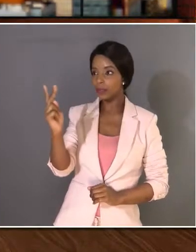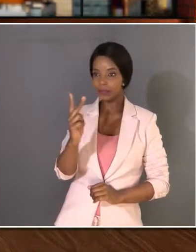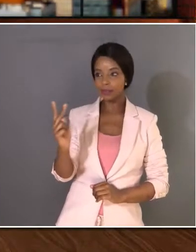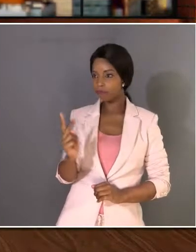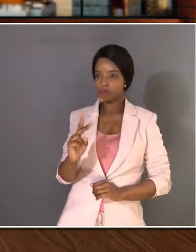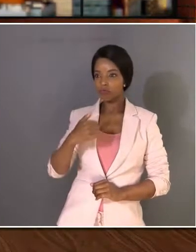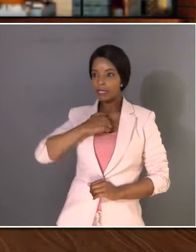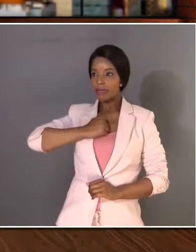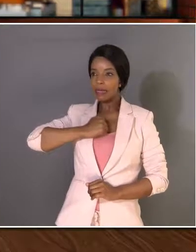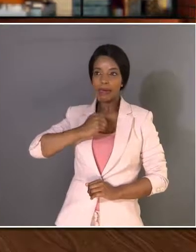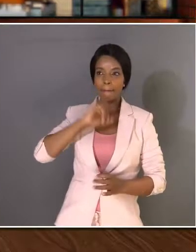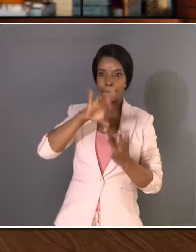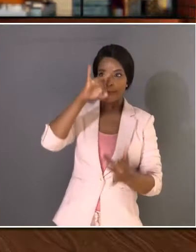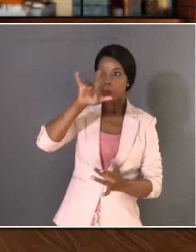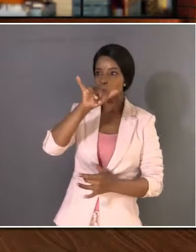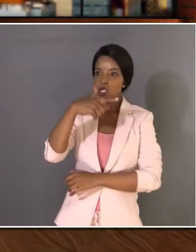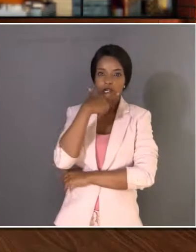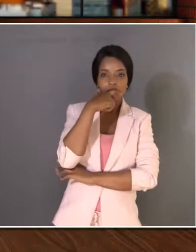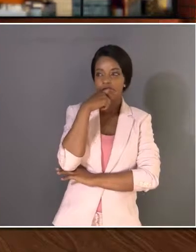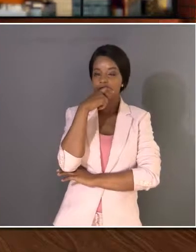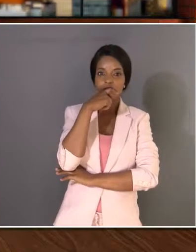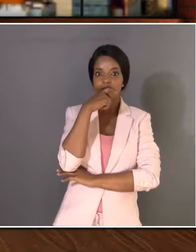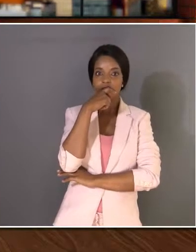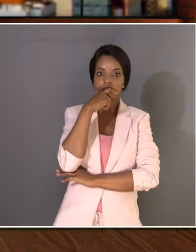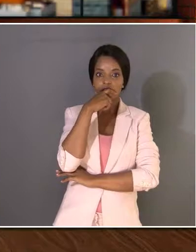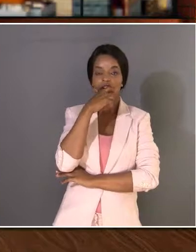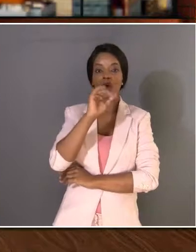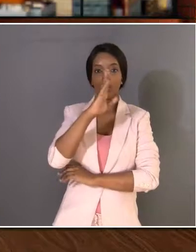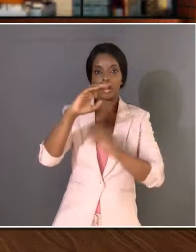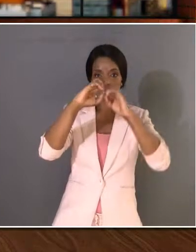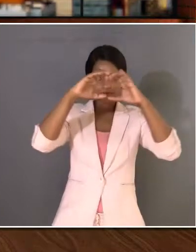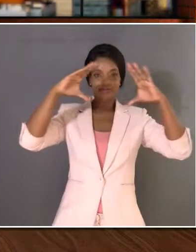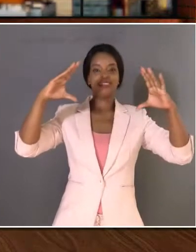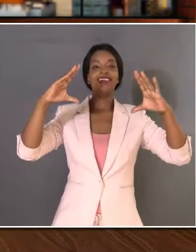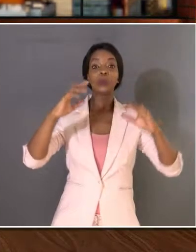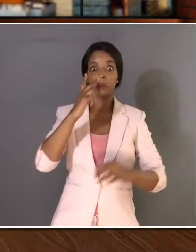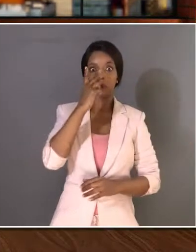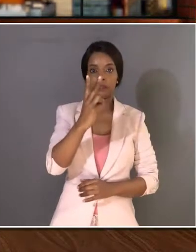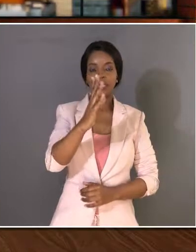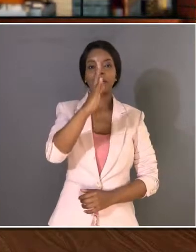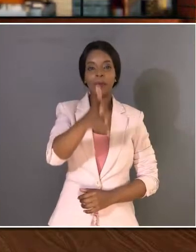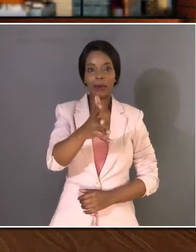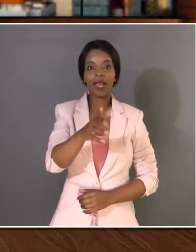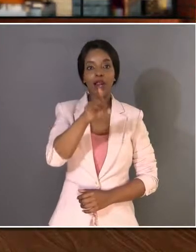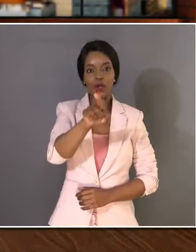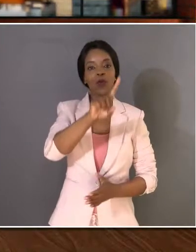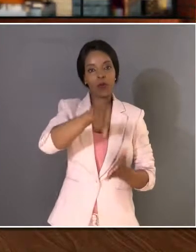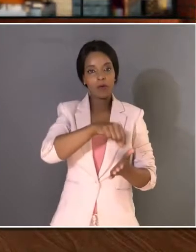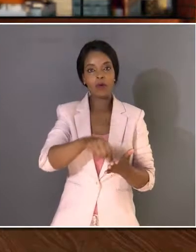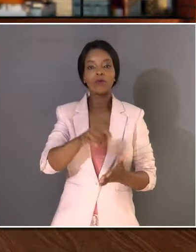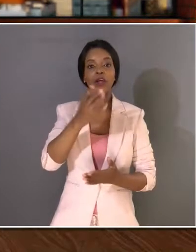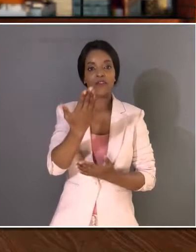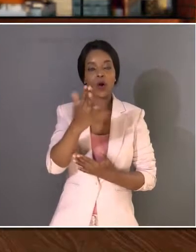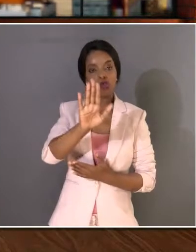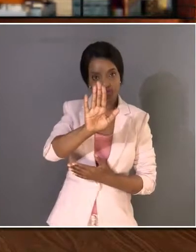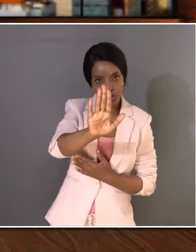you're wondering whether or not it's big enough or not. It's about to be expanded so that you can vote for your 17. All right,